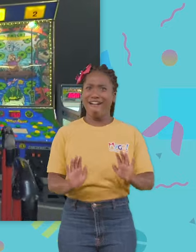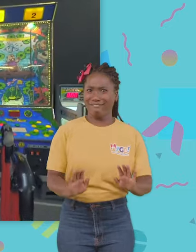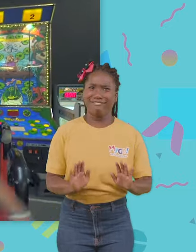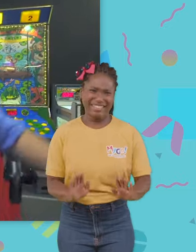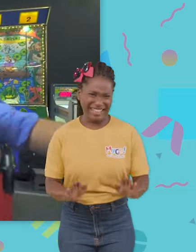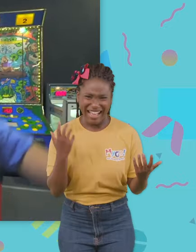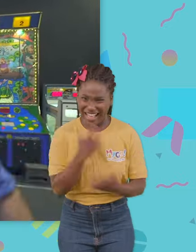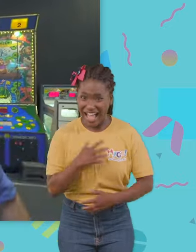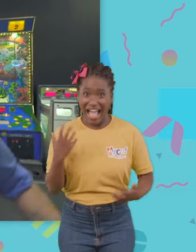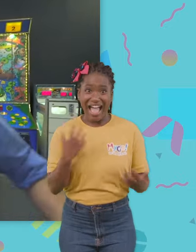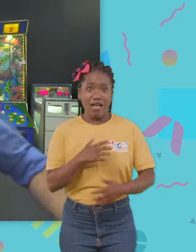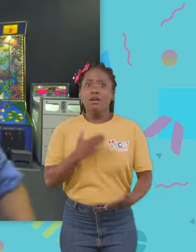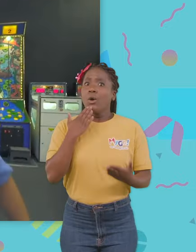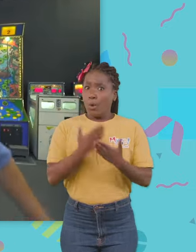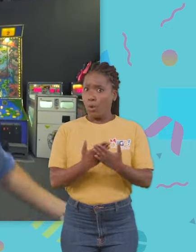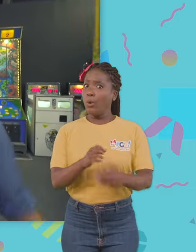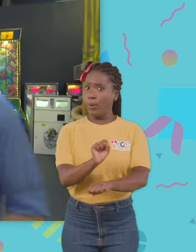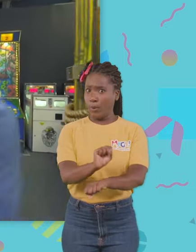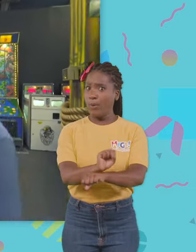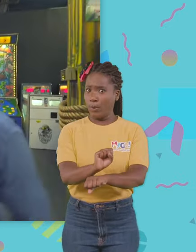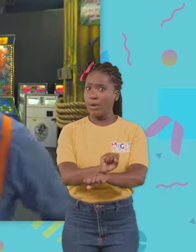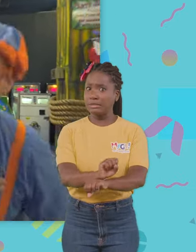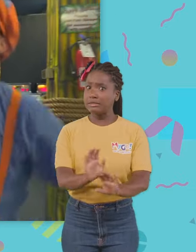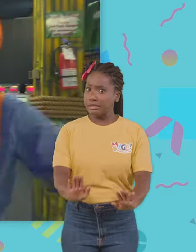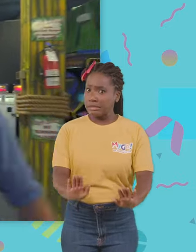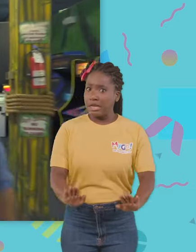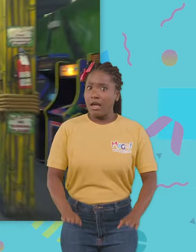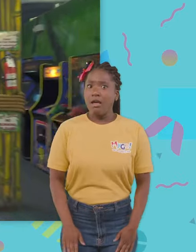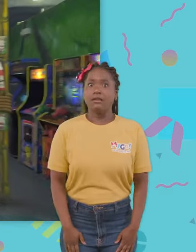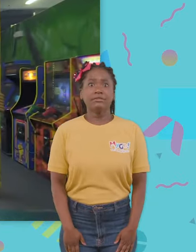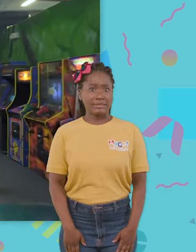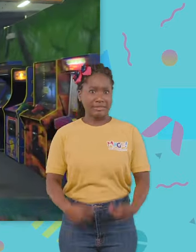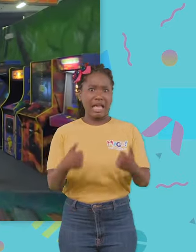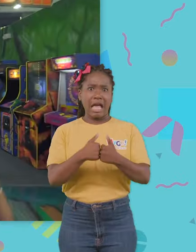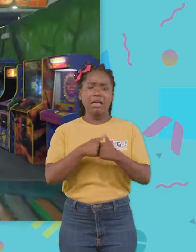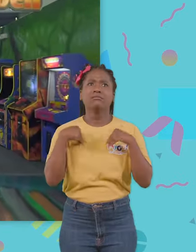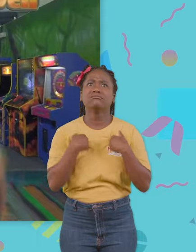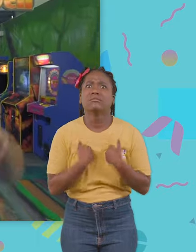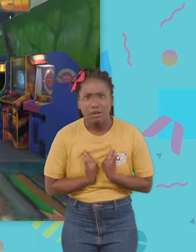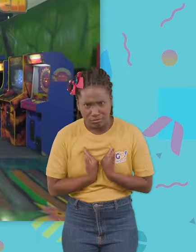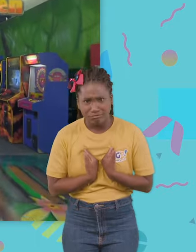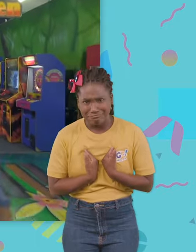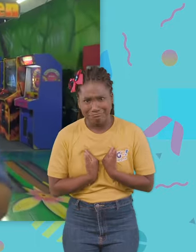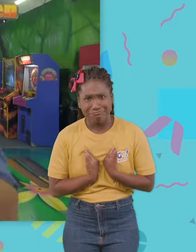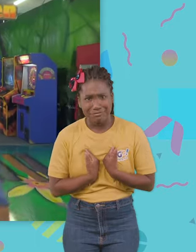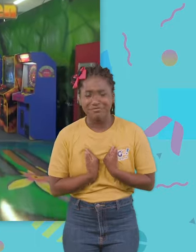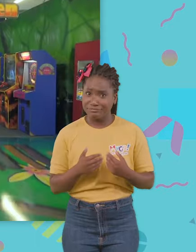Whoa! Oh, good job! Whoa! That was so tiring!